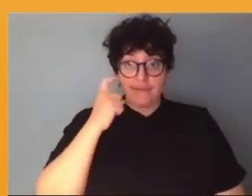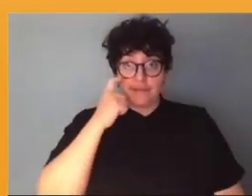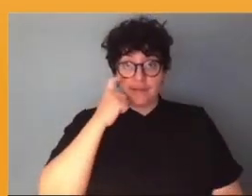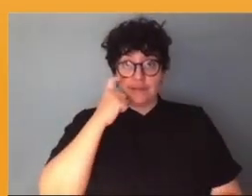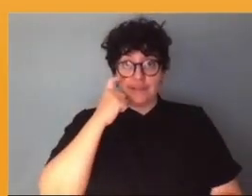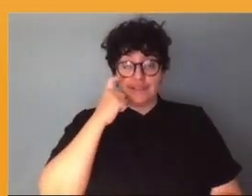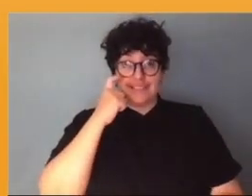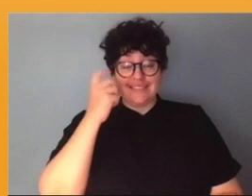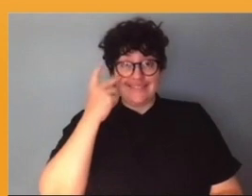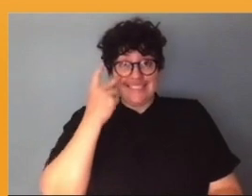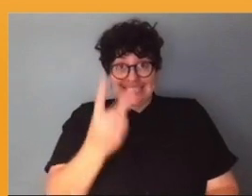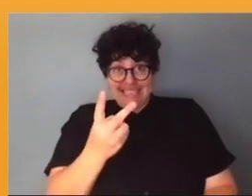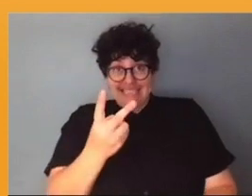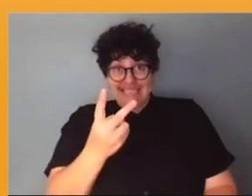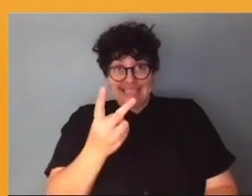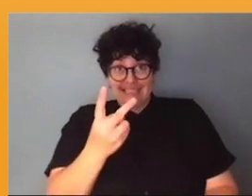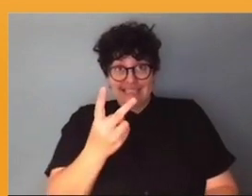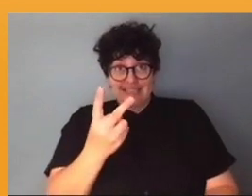can take people to.